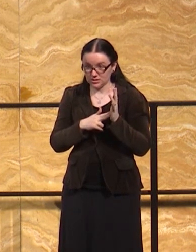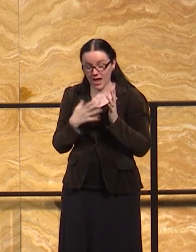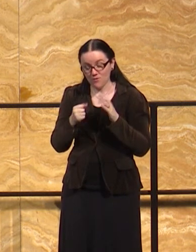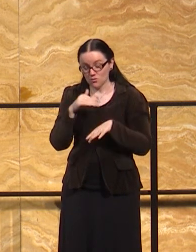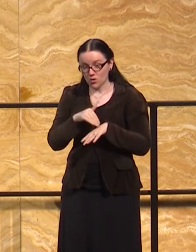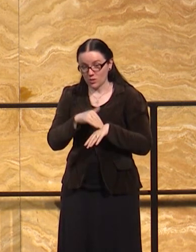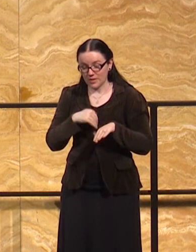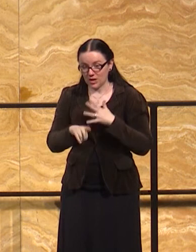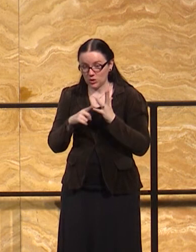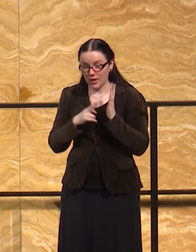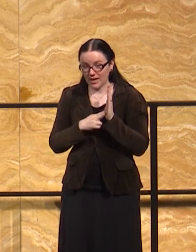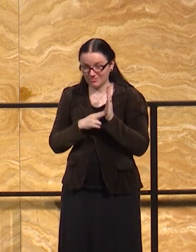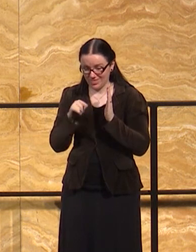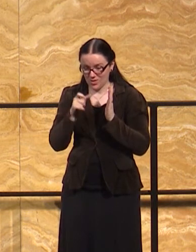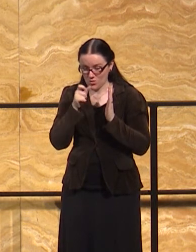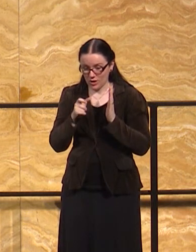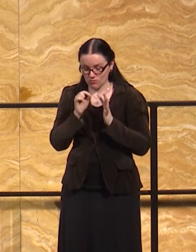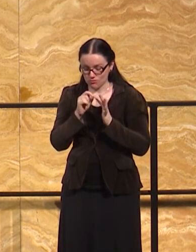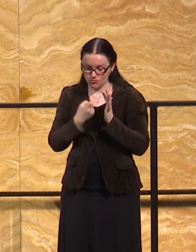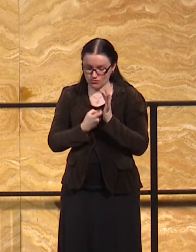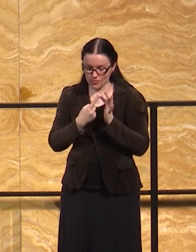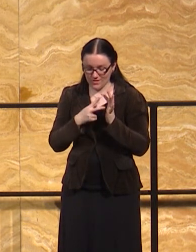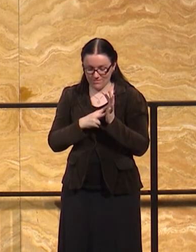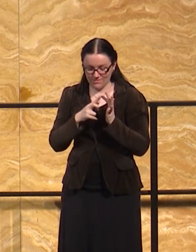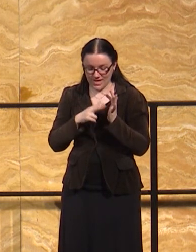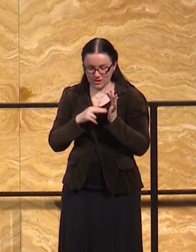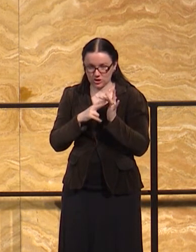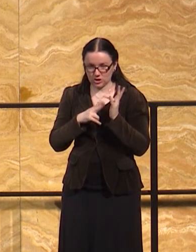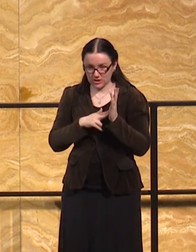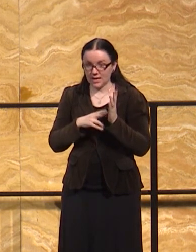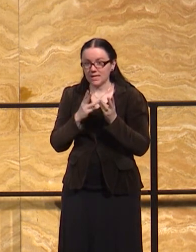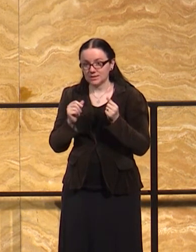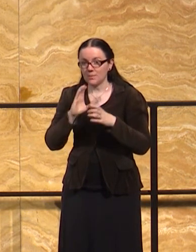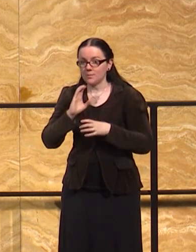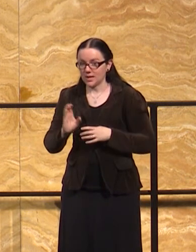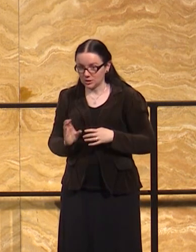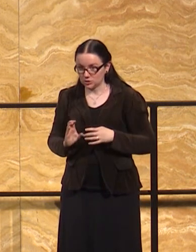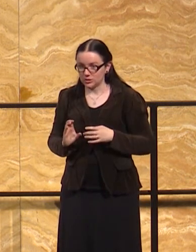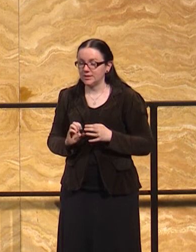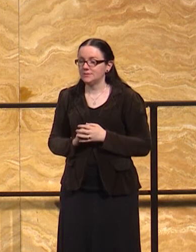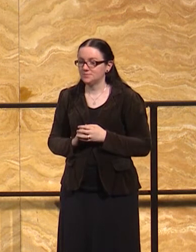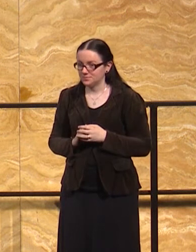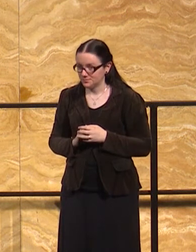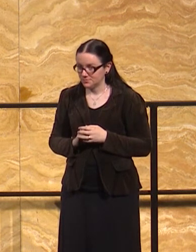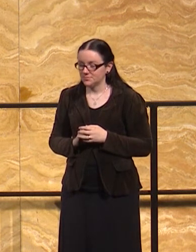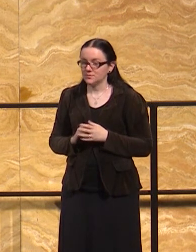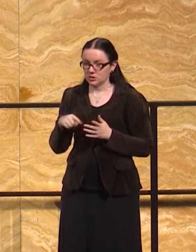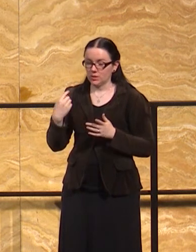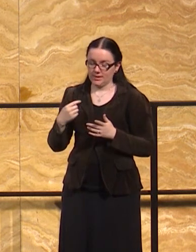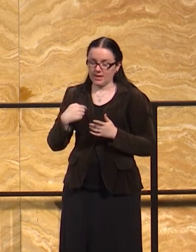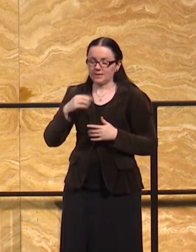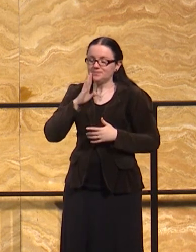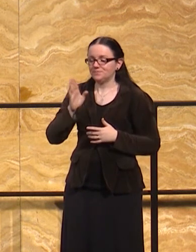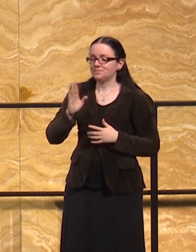UN General Assembly. Because some countries, in the discussions when I presented the